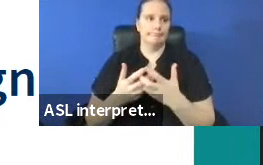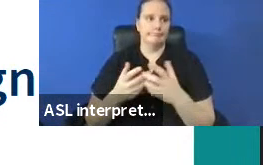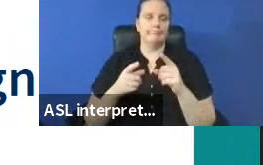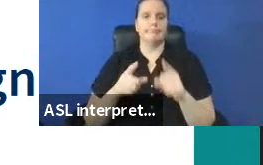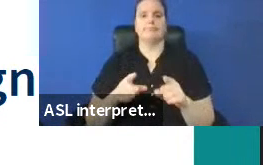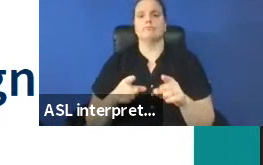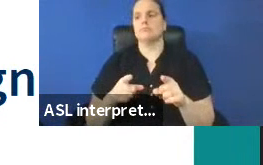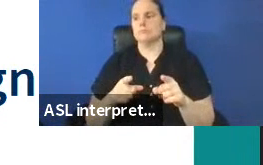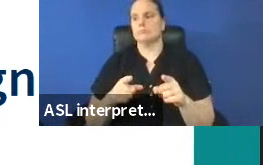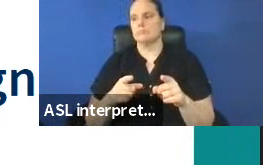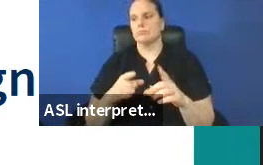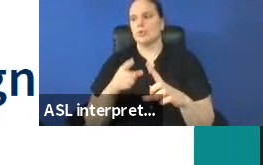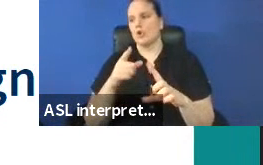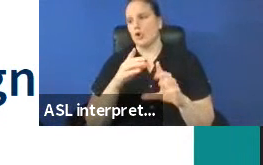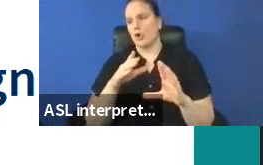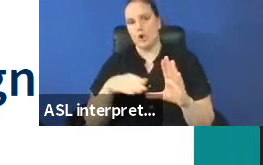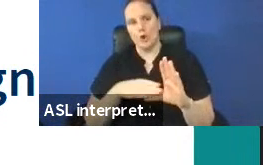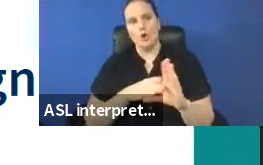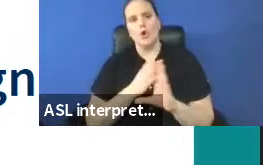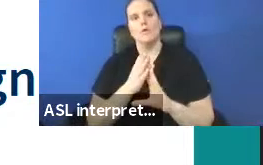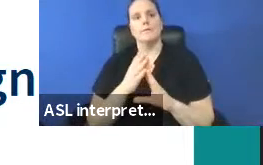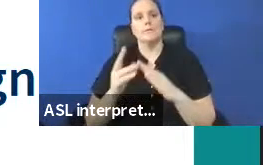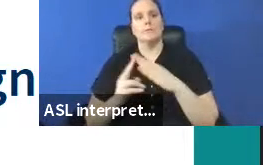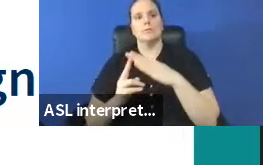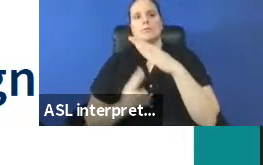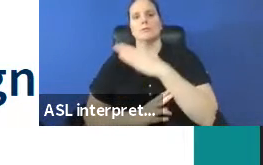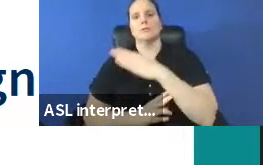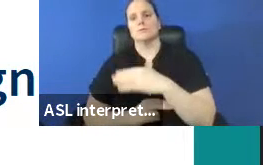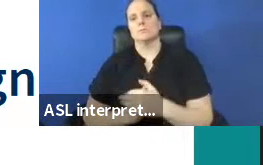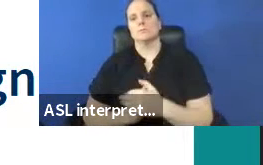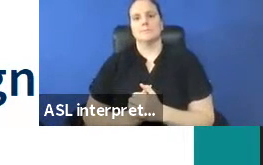was a curved bridge.